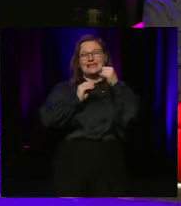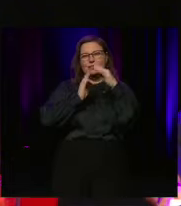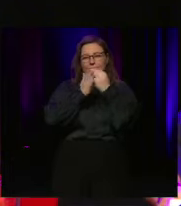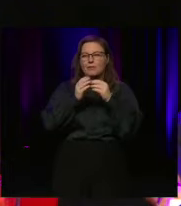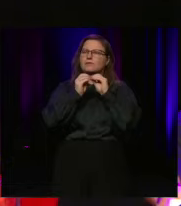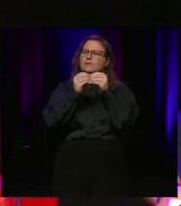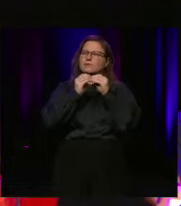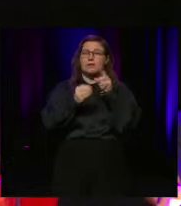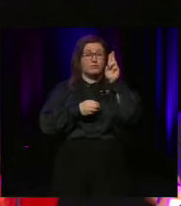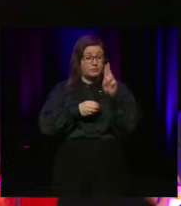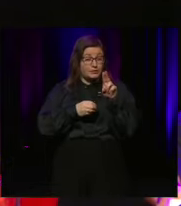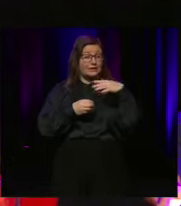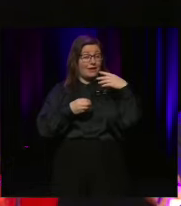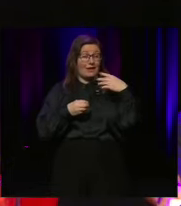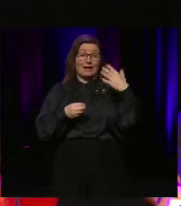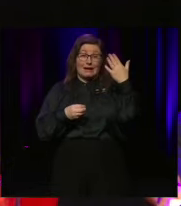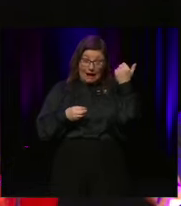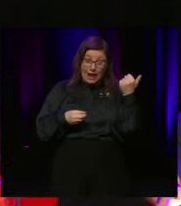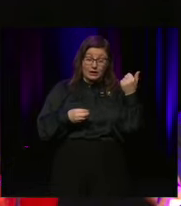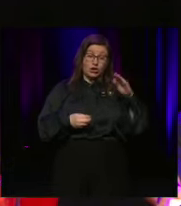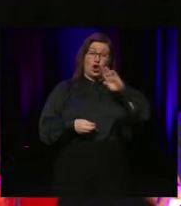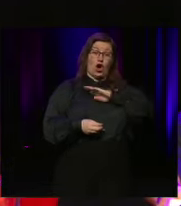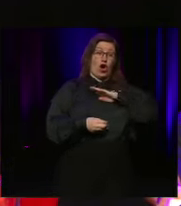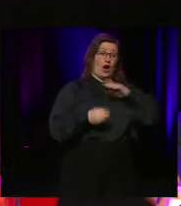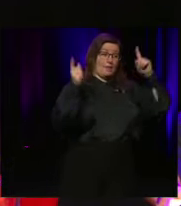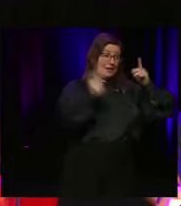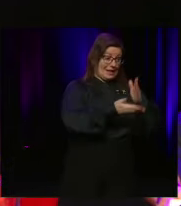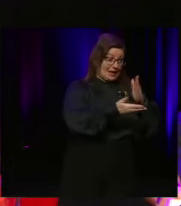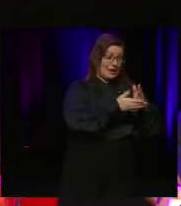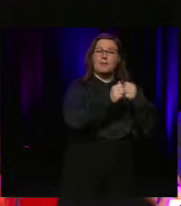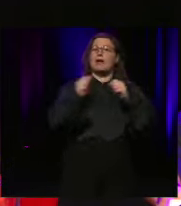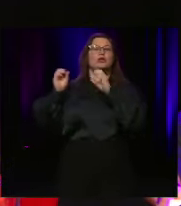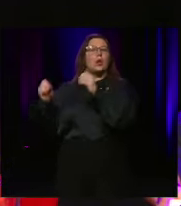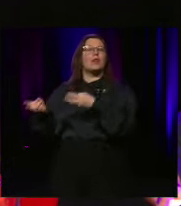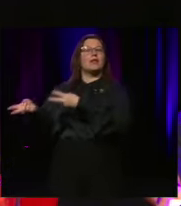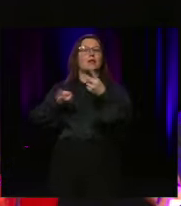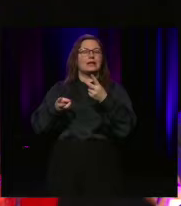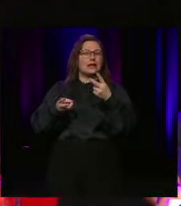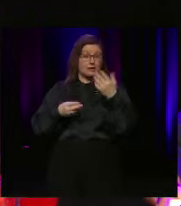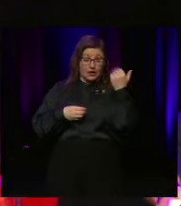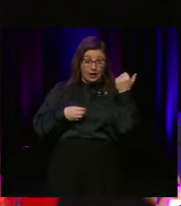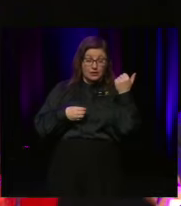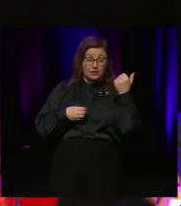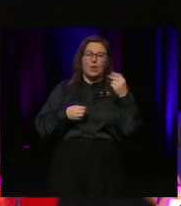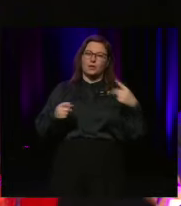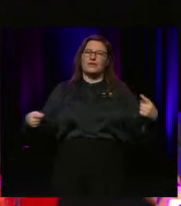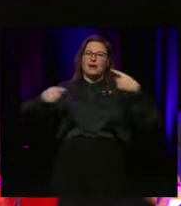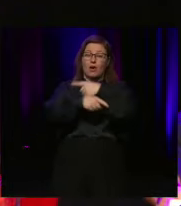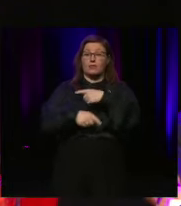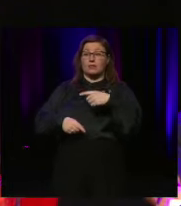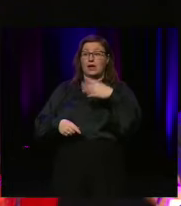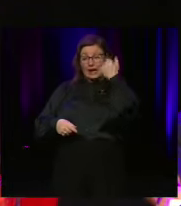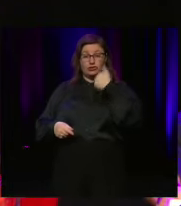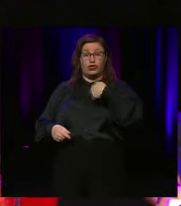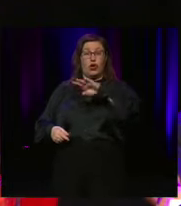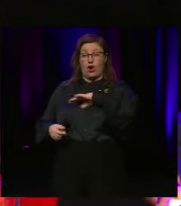it's ever possible to have human rights without democracy, and vice versa, whether it's possible to have